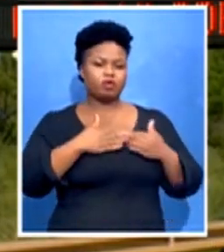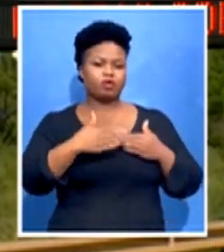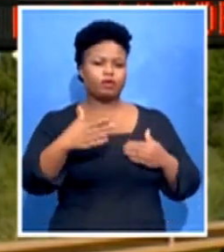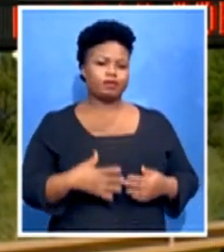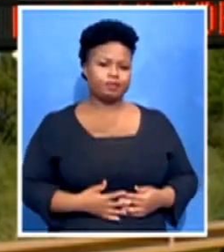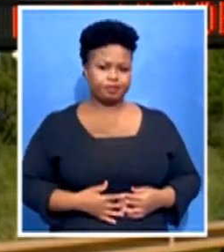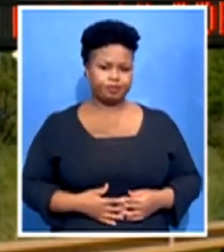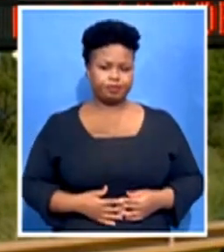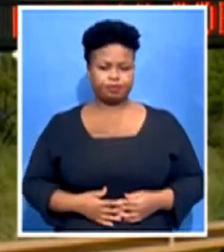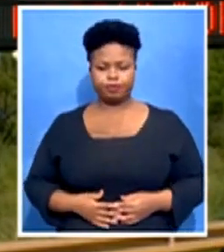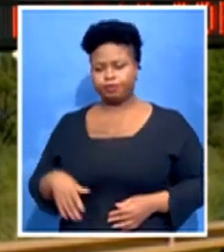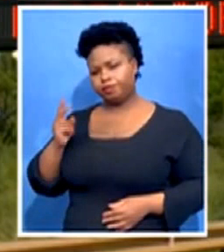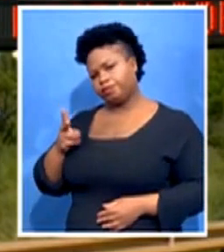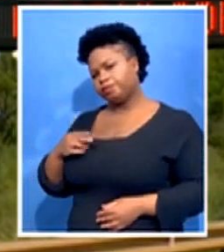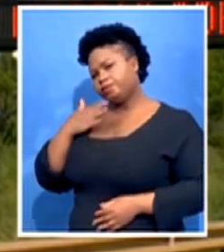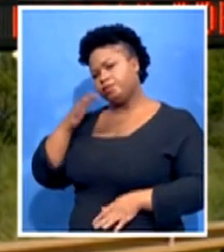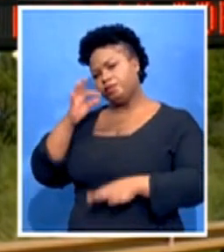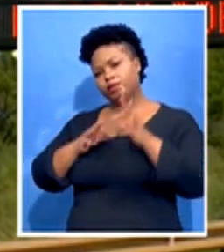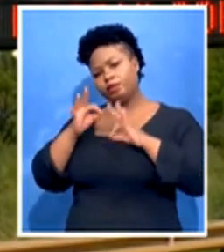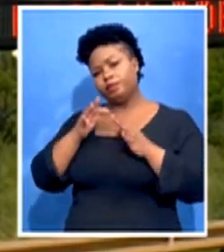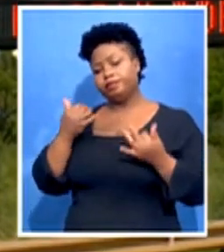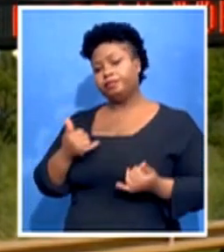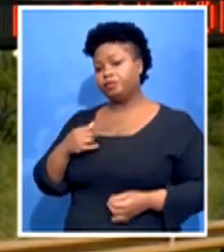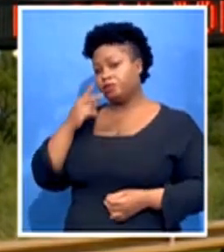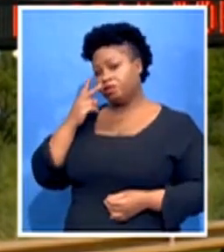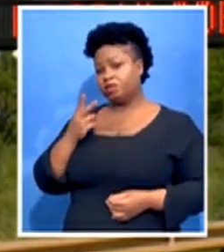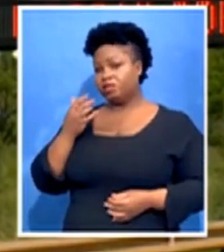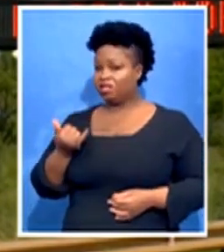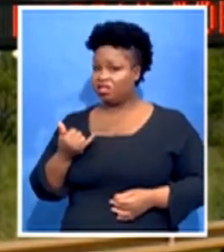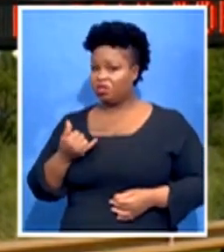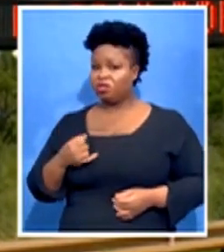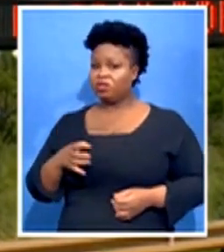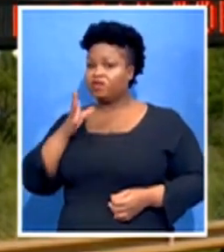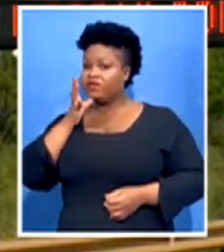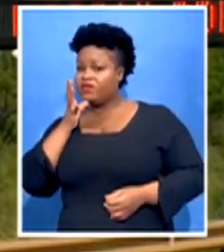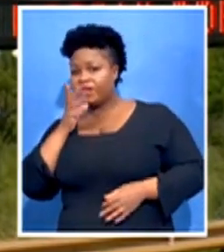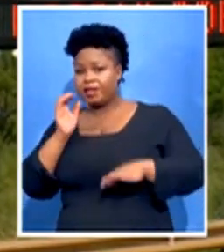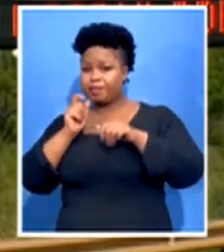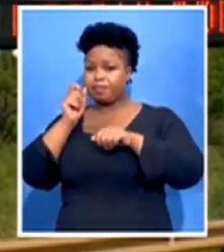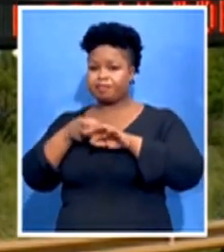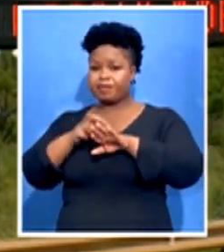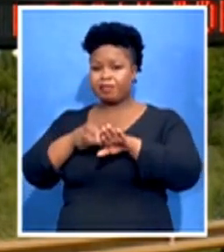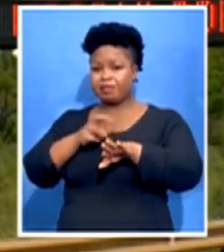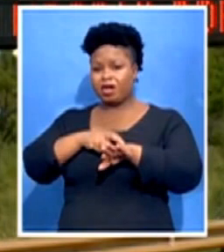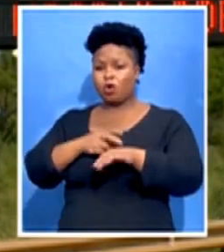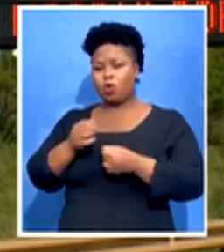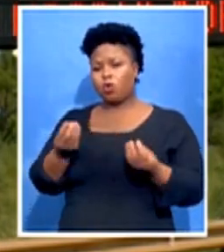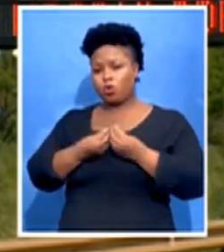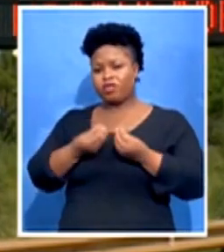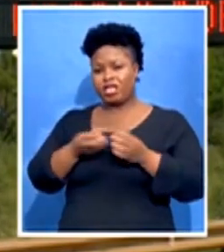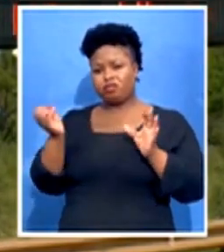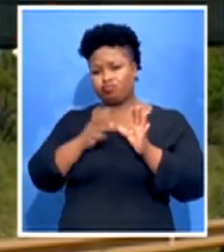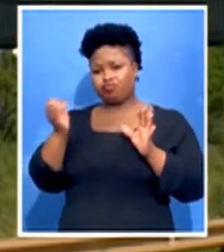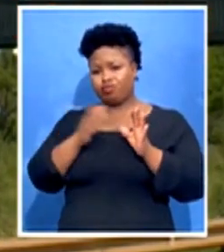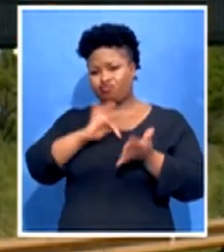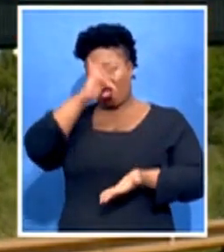now we're seeing, have you seen overloads in terms of people overloading things, especially towards the other country? And talk to us about the COVID-19. We